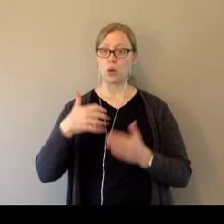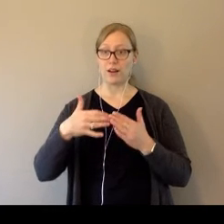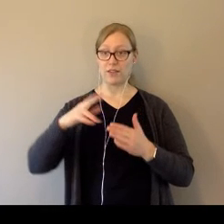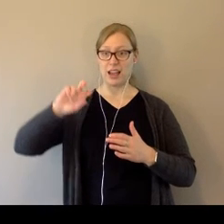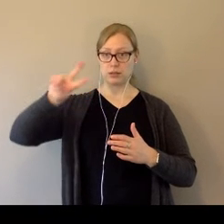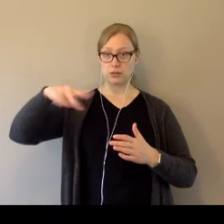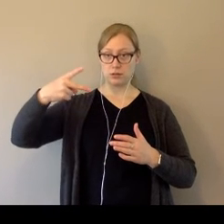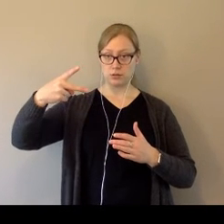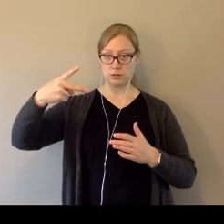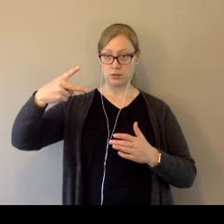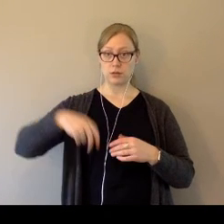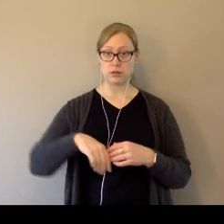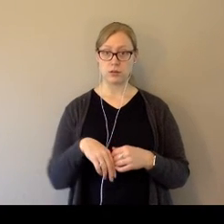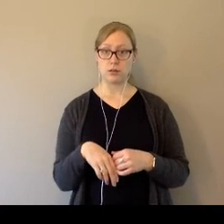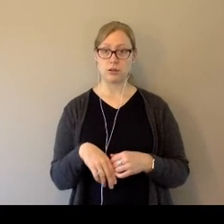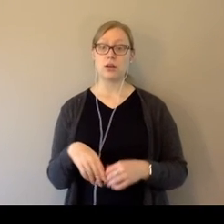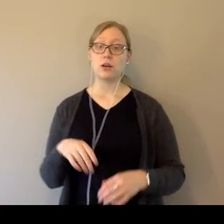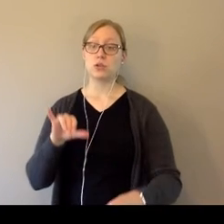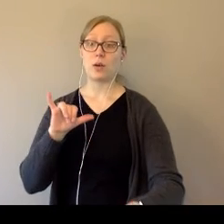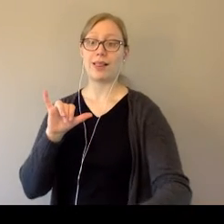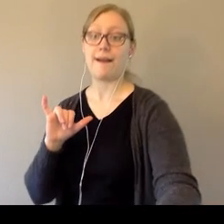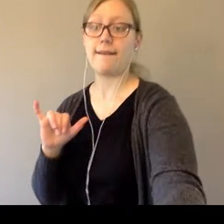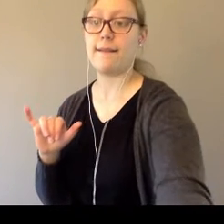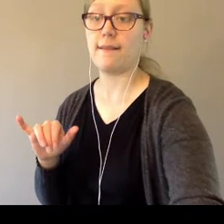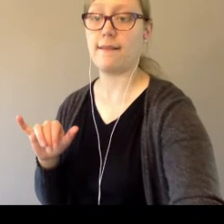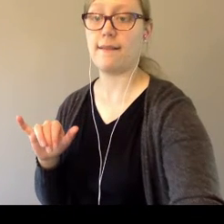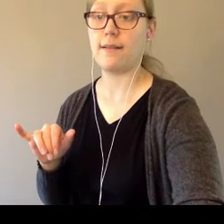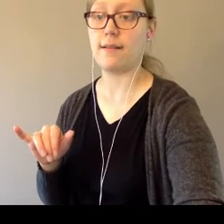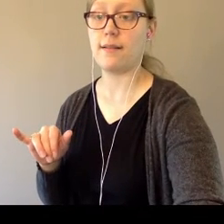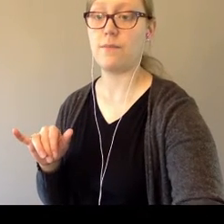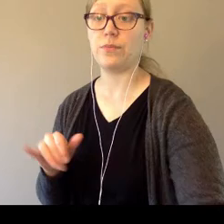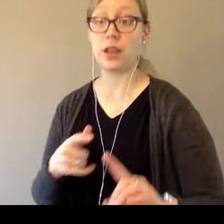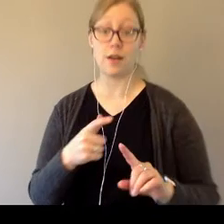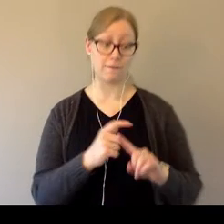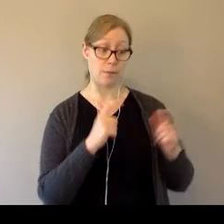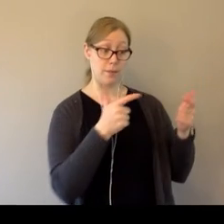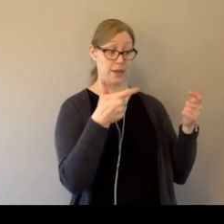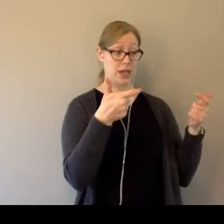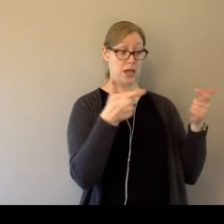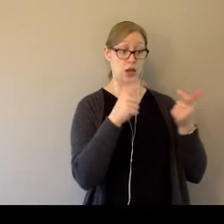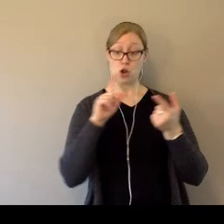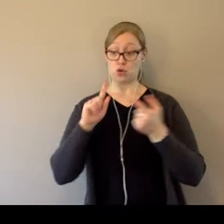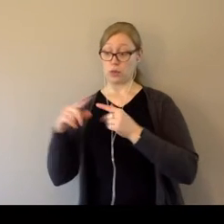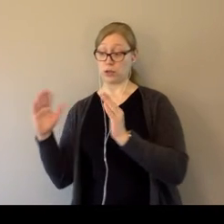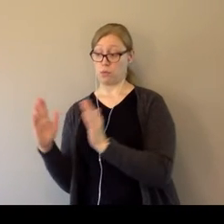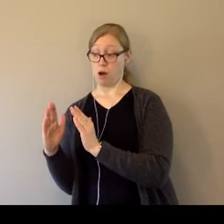So in this first example, we want to identify the pairs of congruent angles